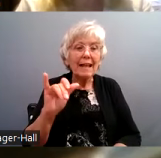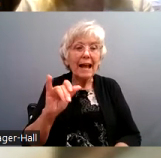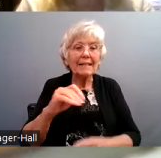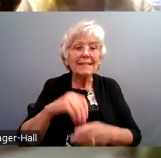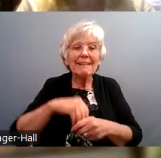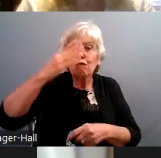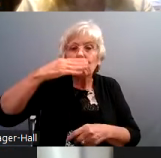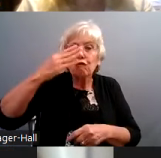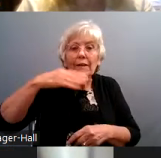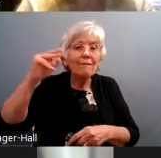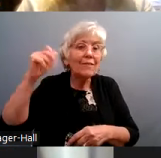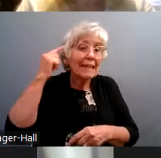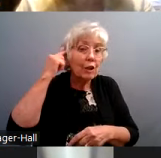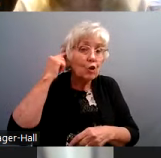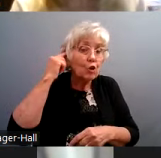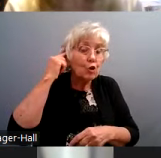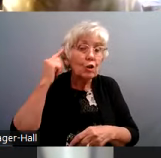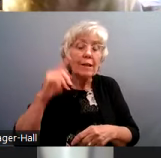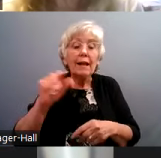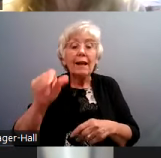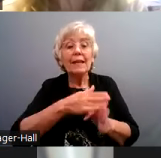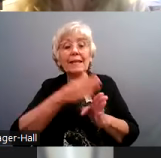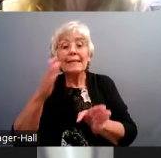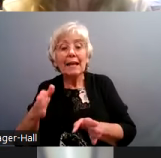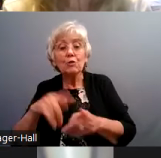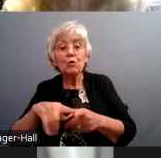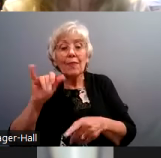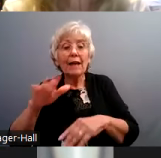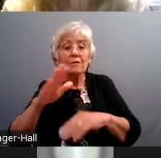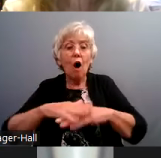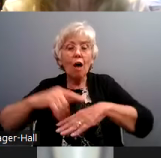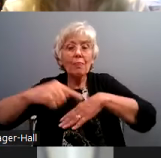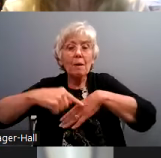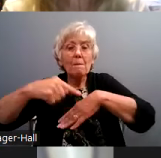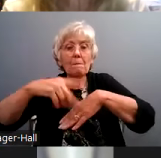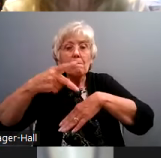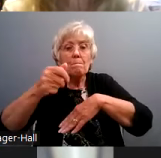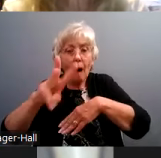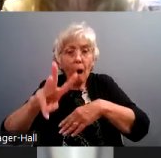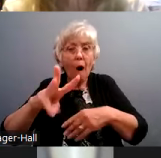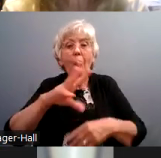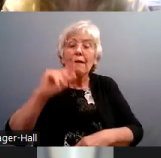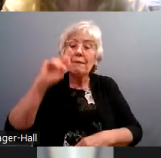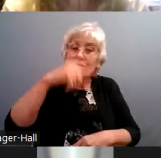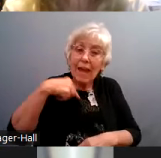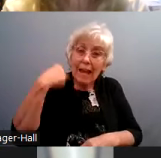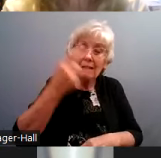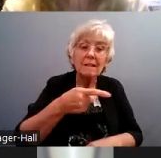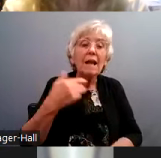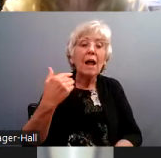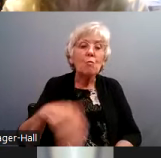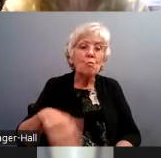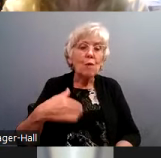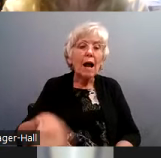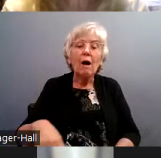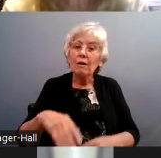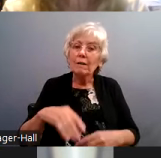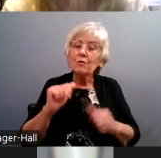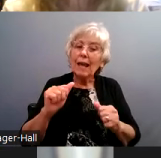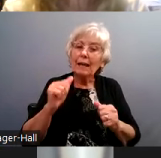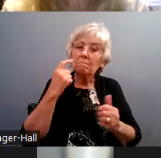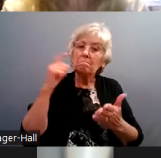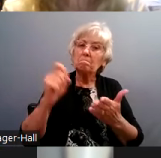ear. The one next to that is, on his paw, and then on the face, and then, really good lesions on. And you usually notice